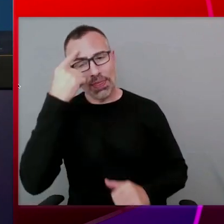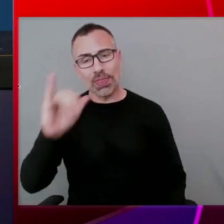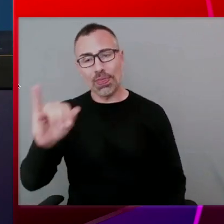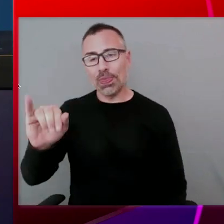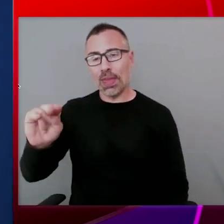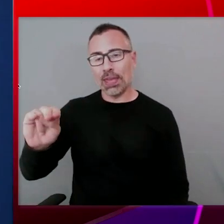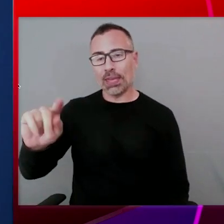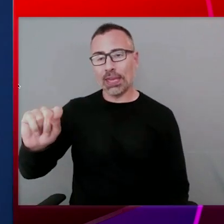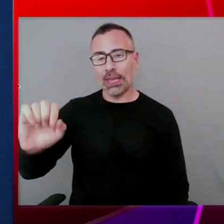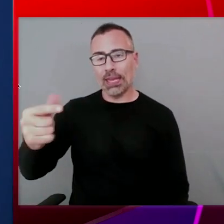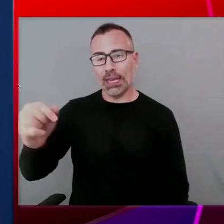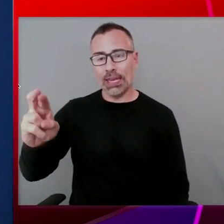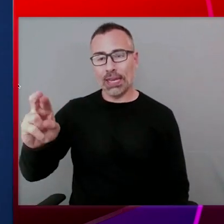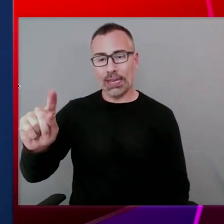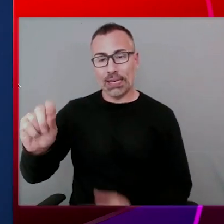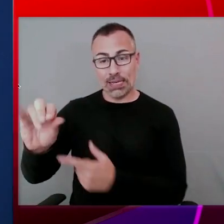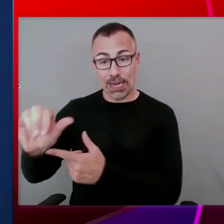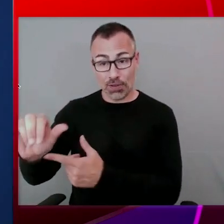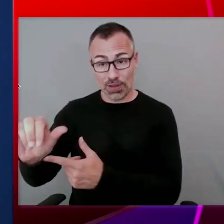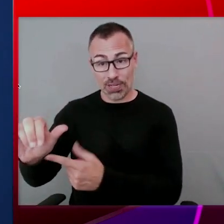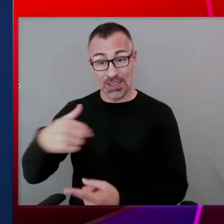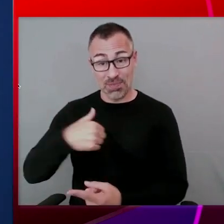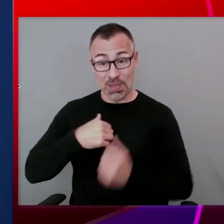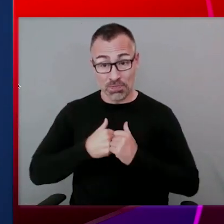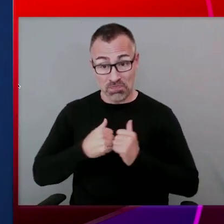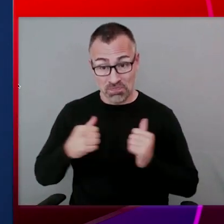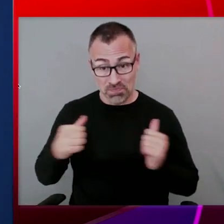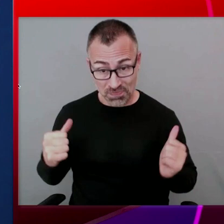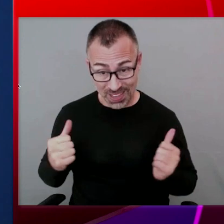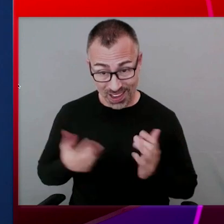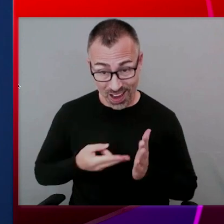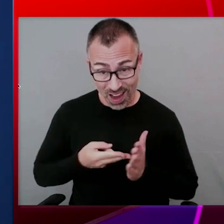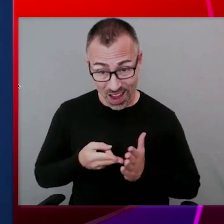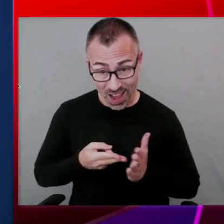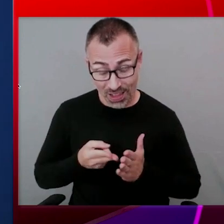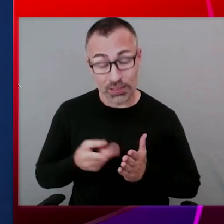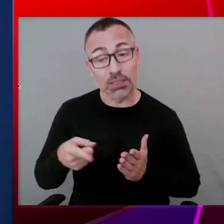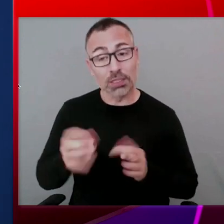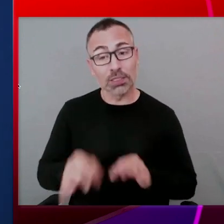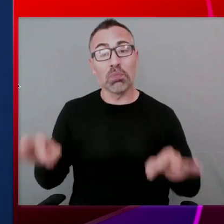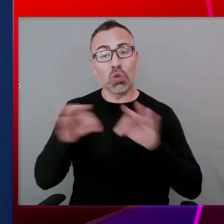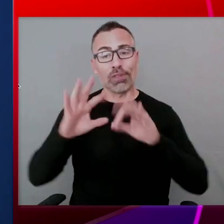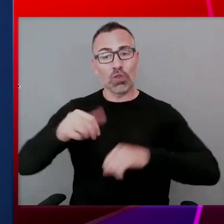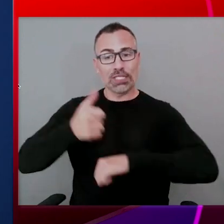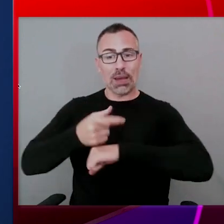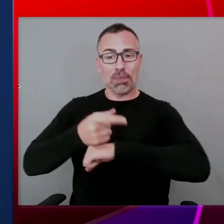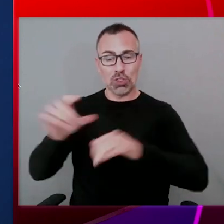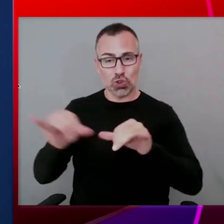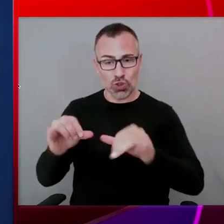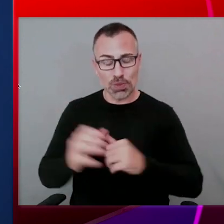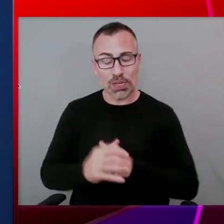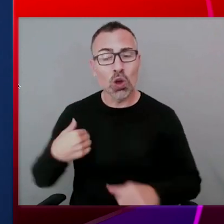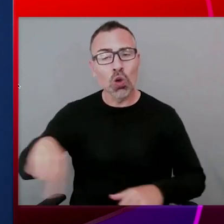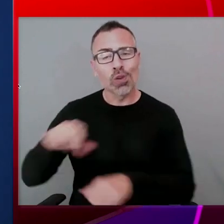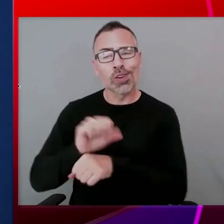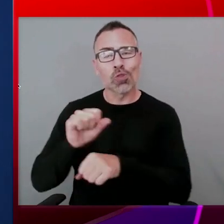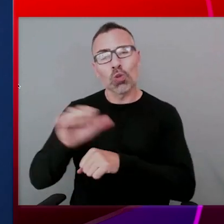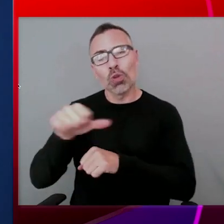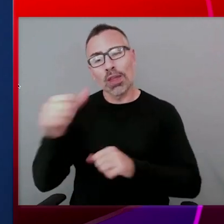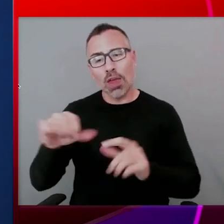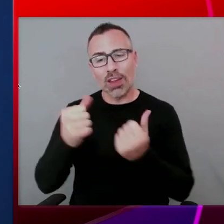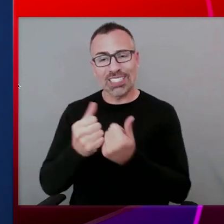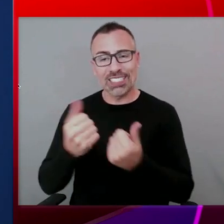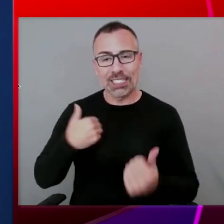critical component of how you establish those measures. And we're working with some other agencies that are carbon credit standards